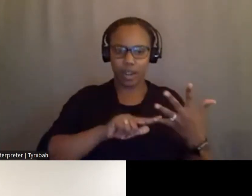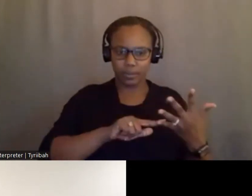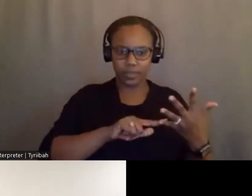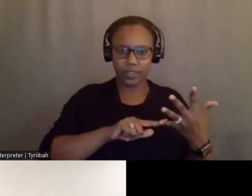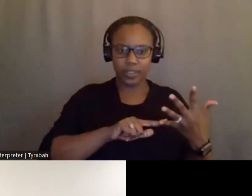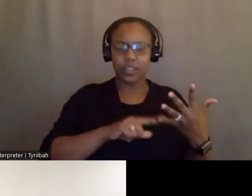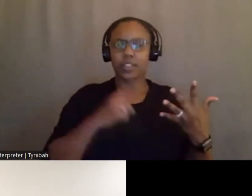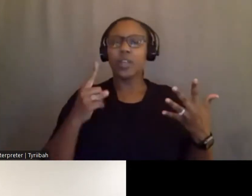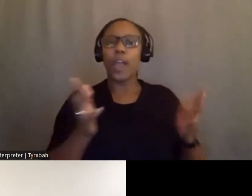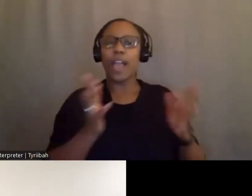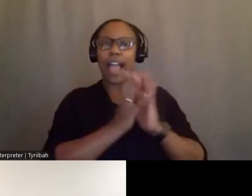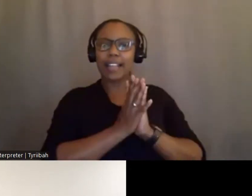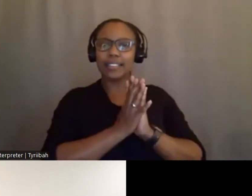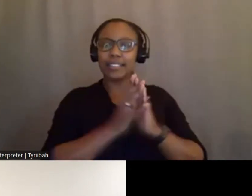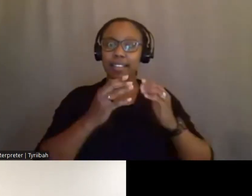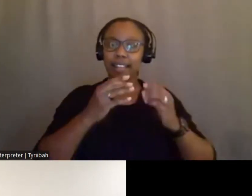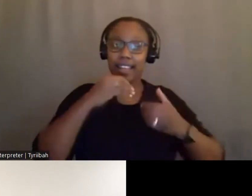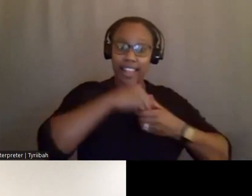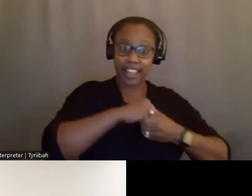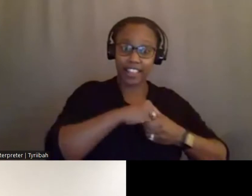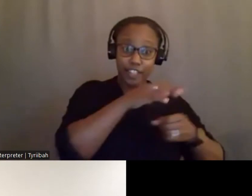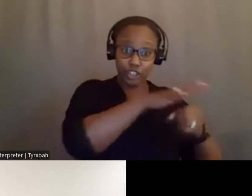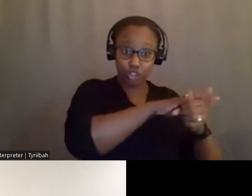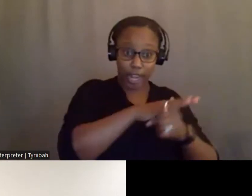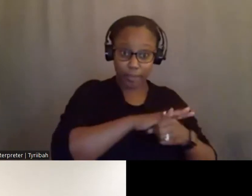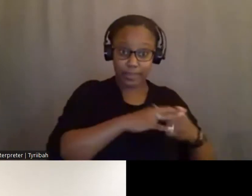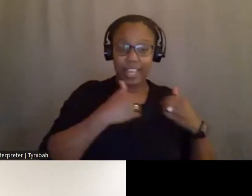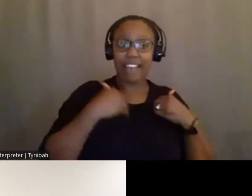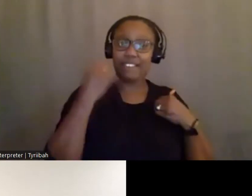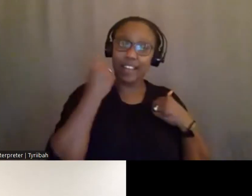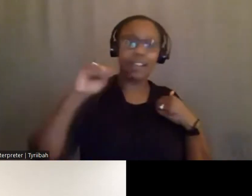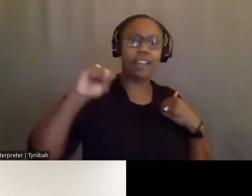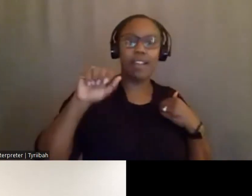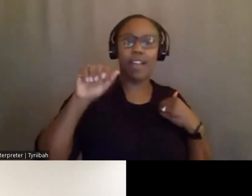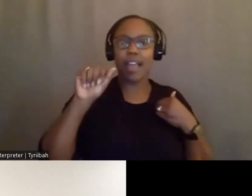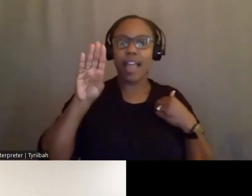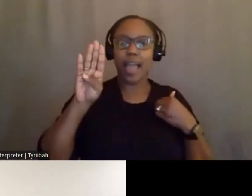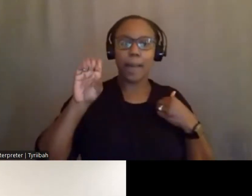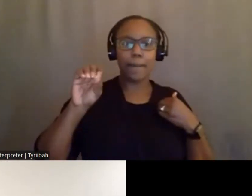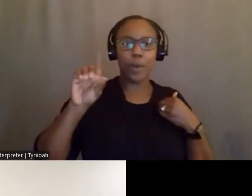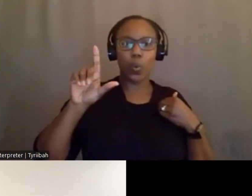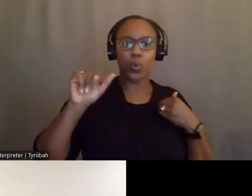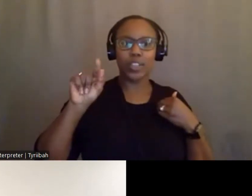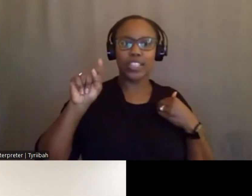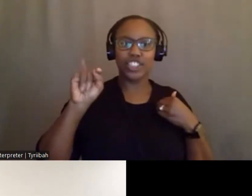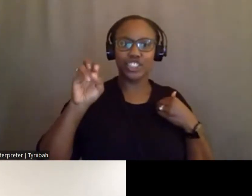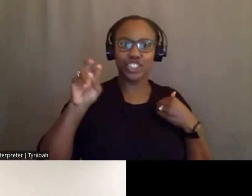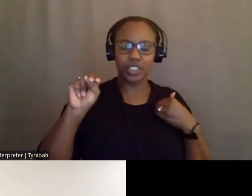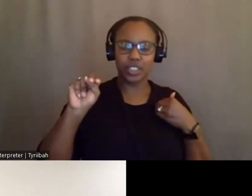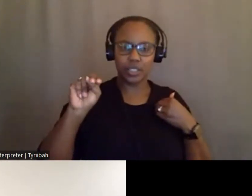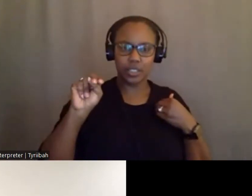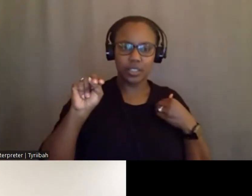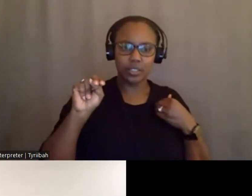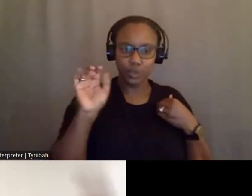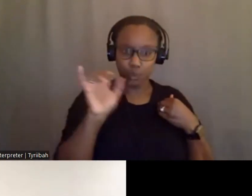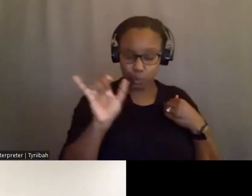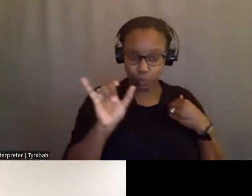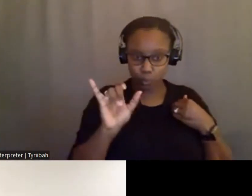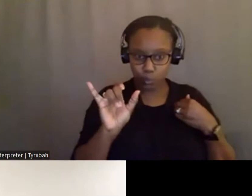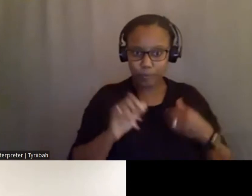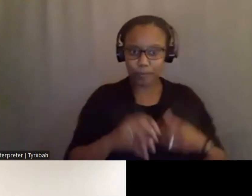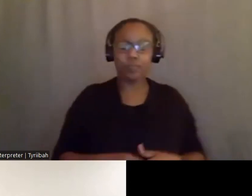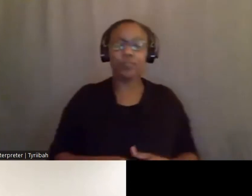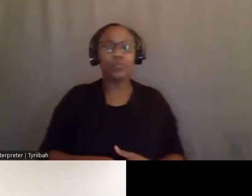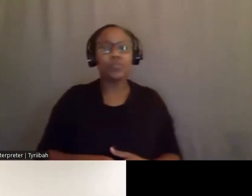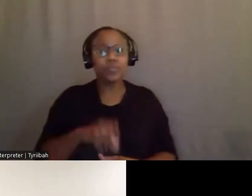within these tribes? There was. So all of these tribes, just like the United States, you know, there's like not one